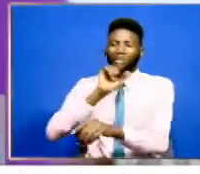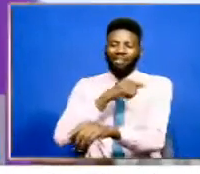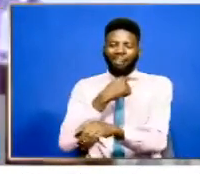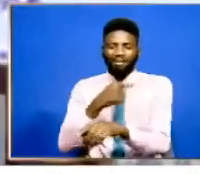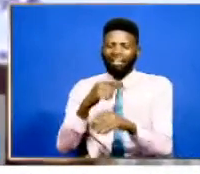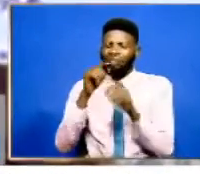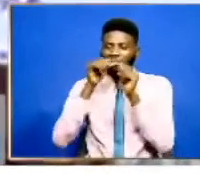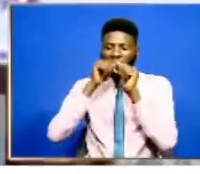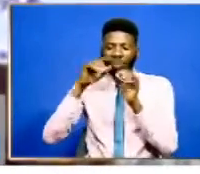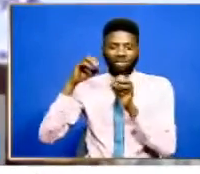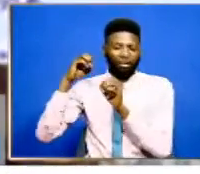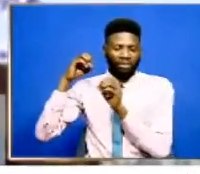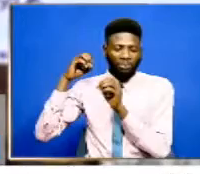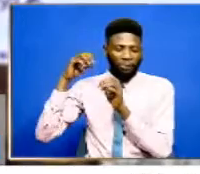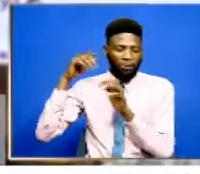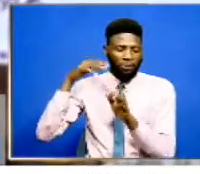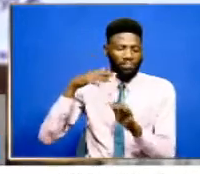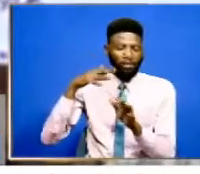blessings